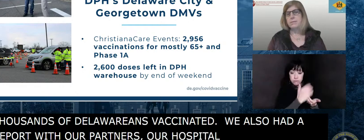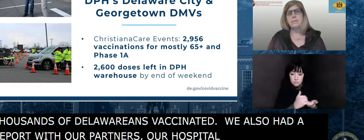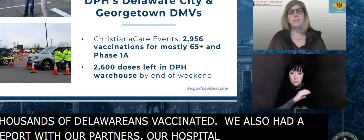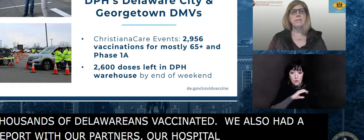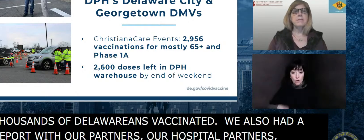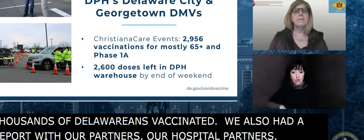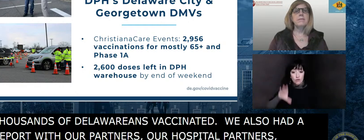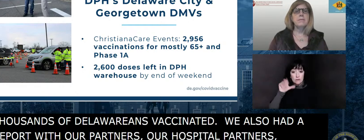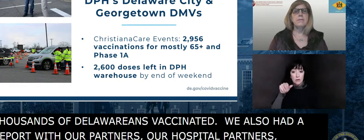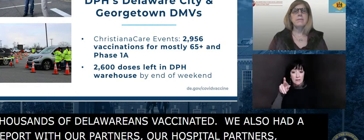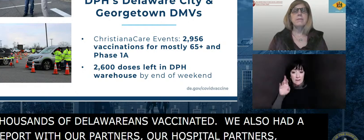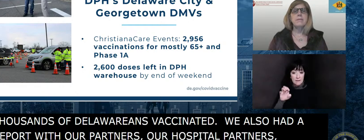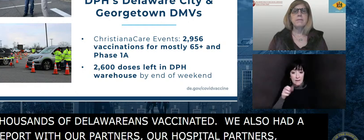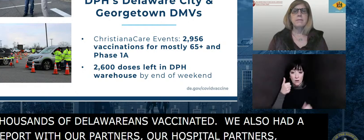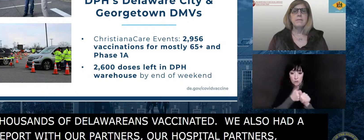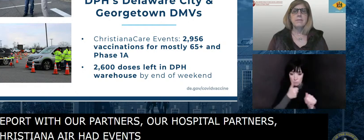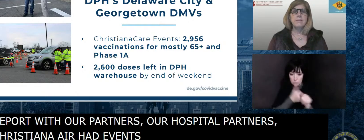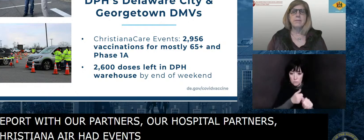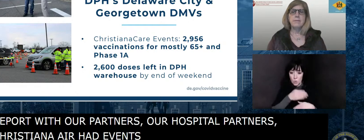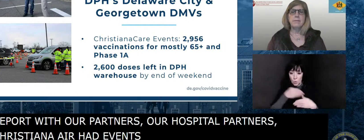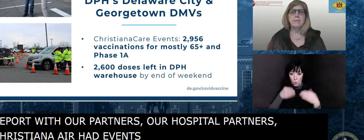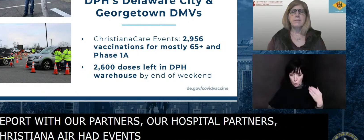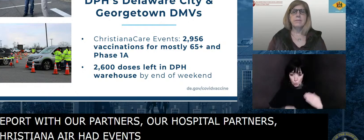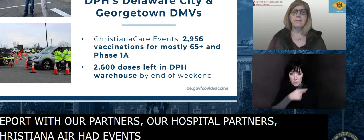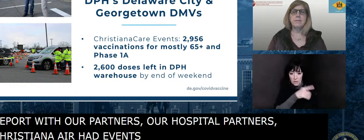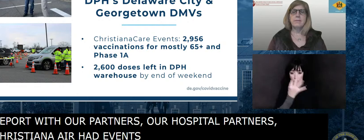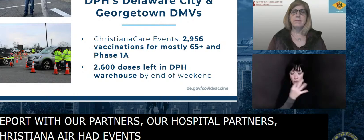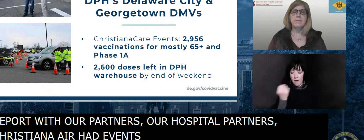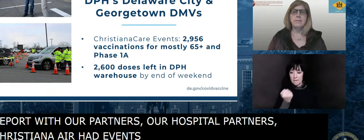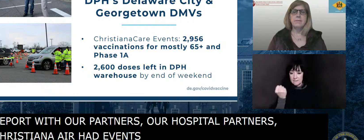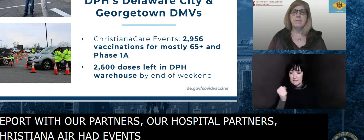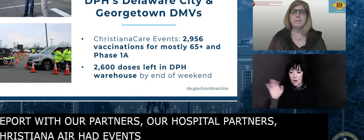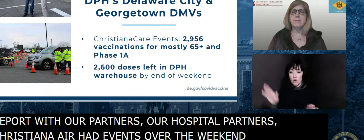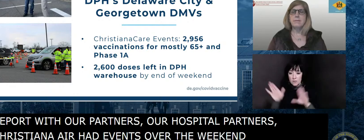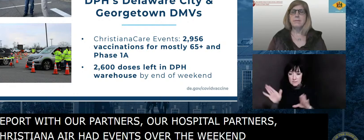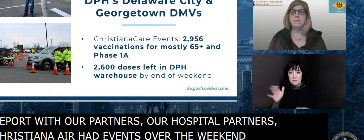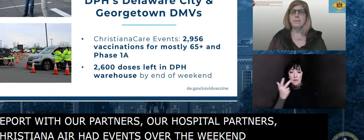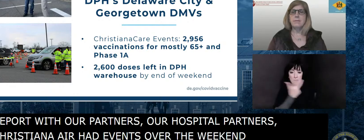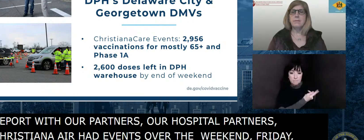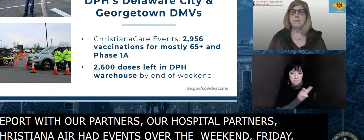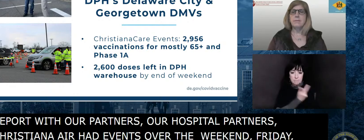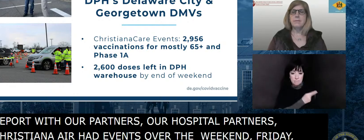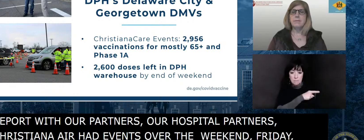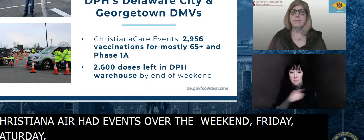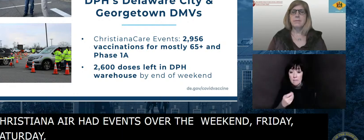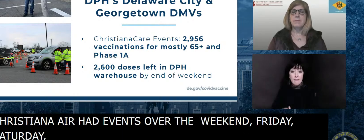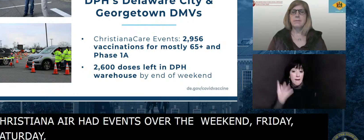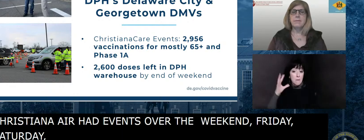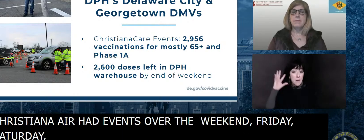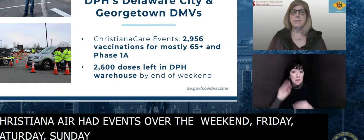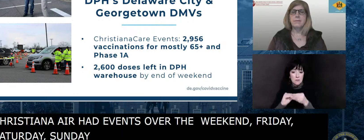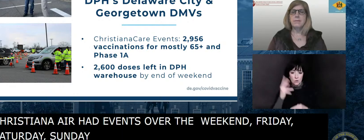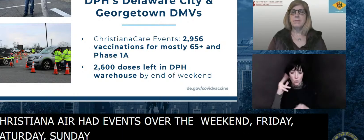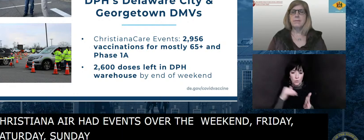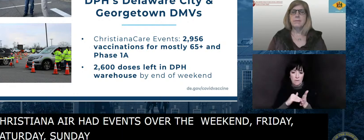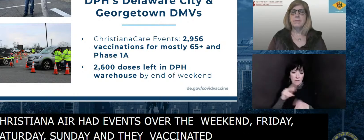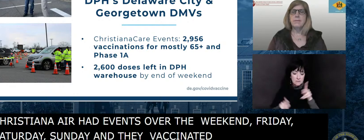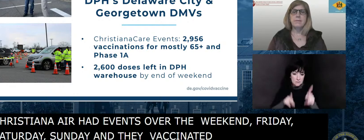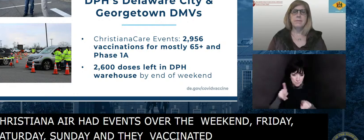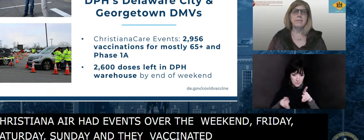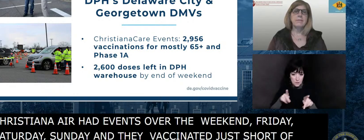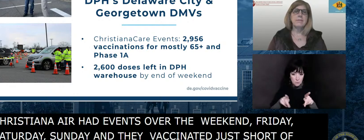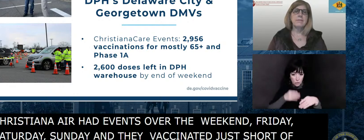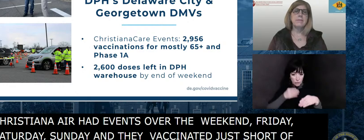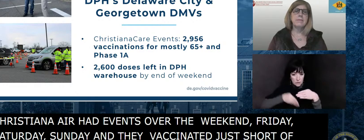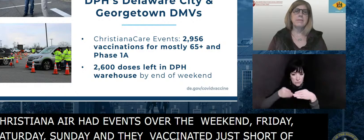events over the weekend, Friday, Saturday, and Sunday, and they vaccinated just short of 3,000 folks. We expect that they'll